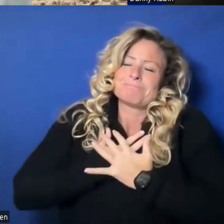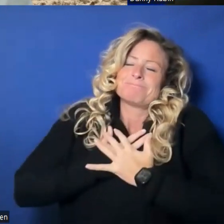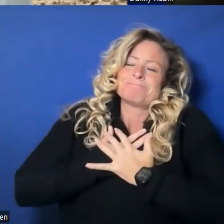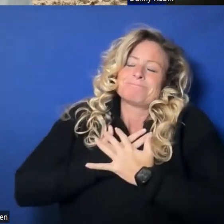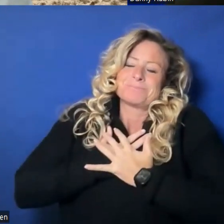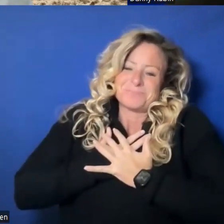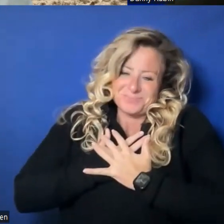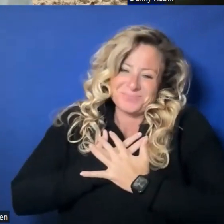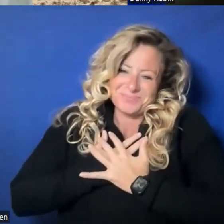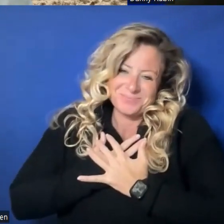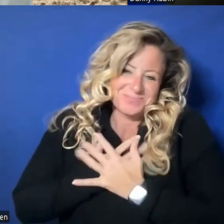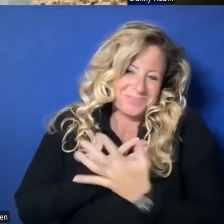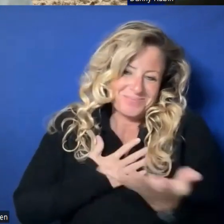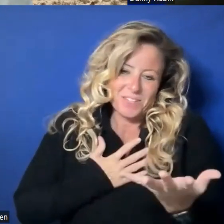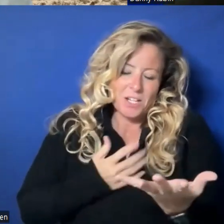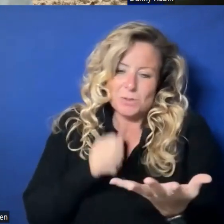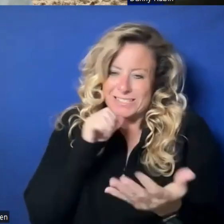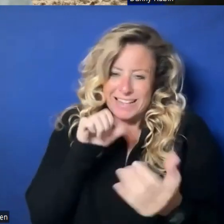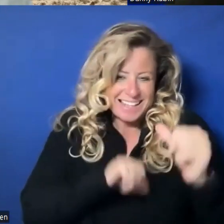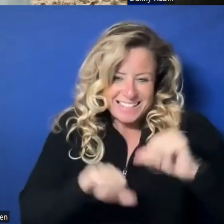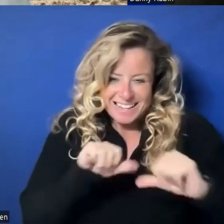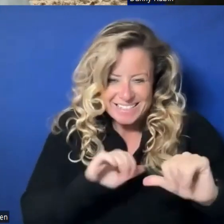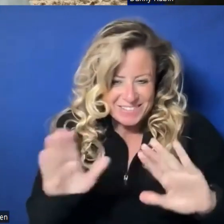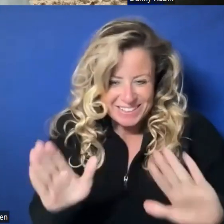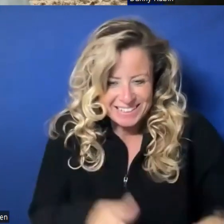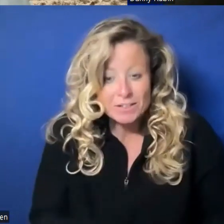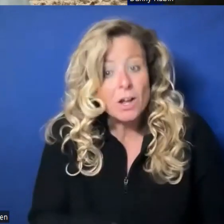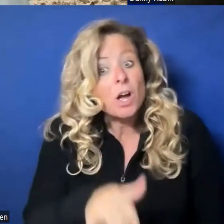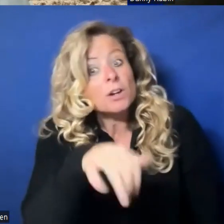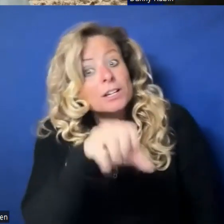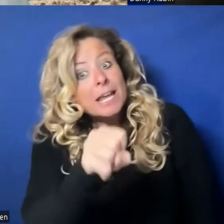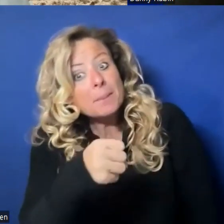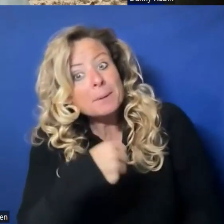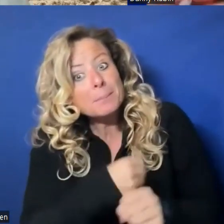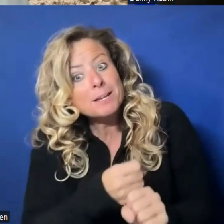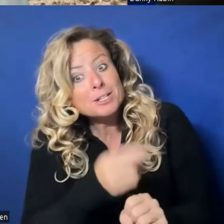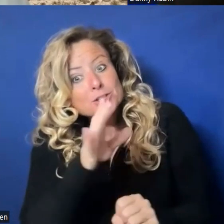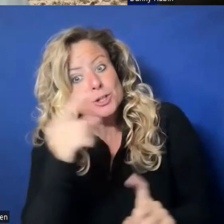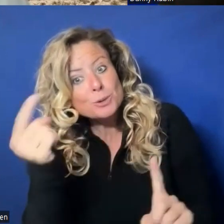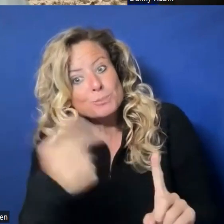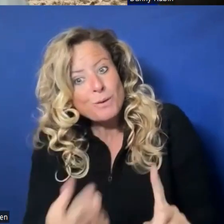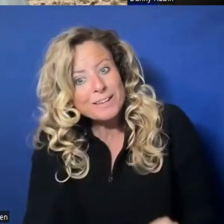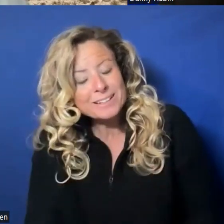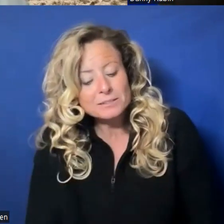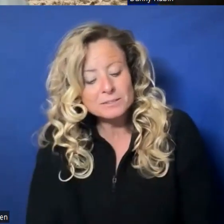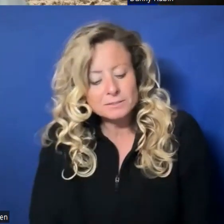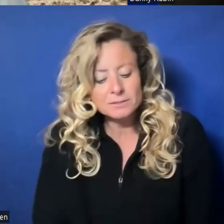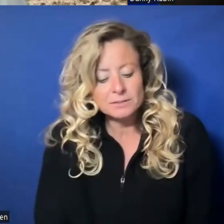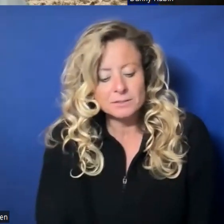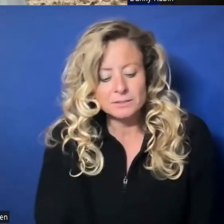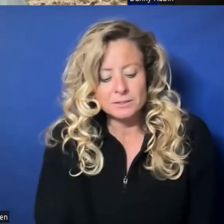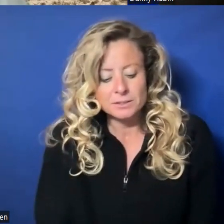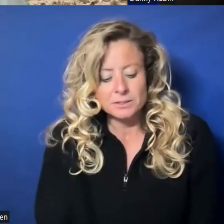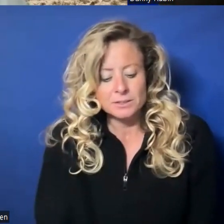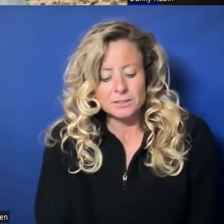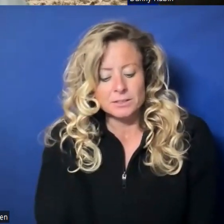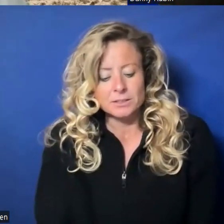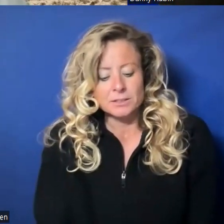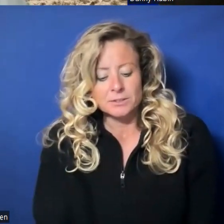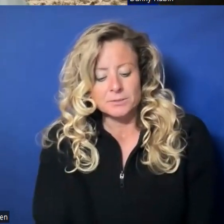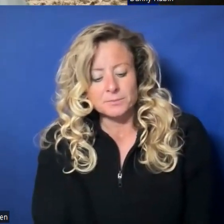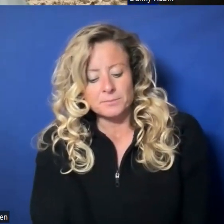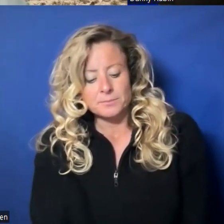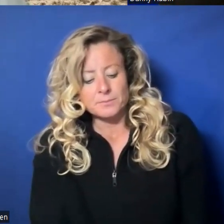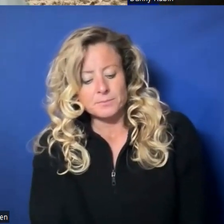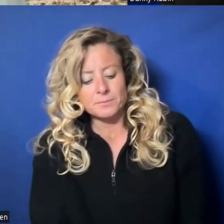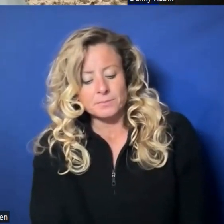Sorry, so it's not very scientific. Yeah. But that makes, to your point, you're a broad base of knowledge.